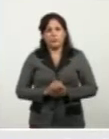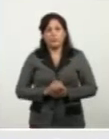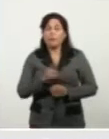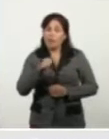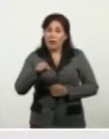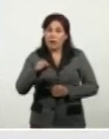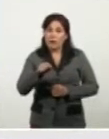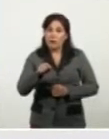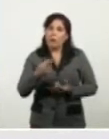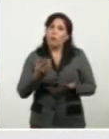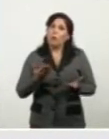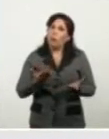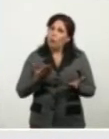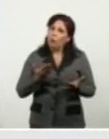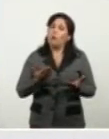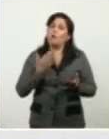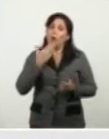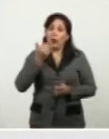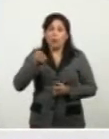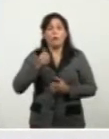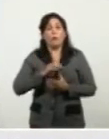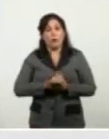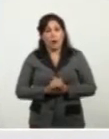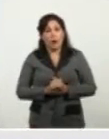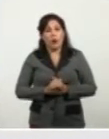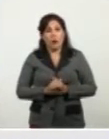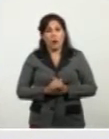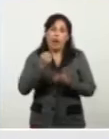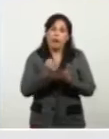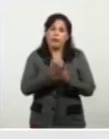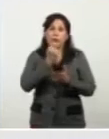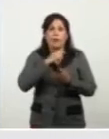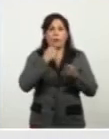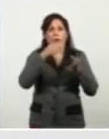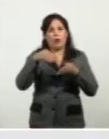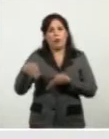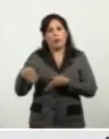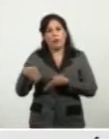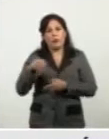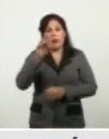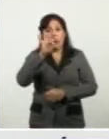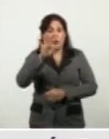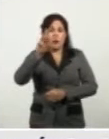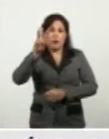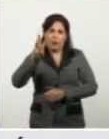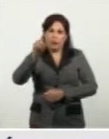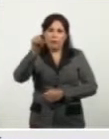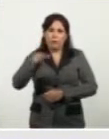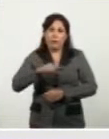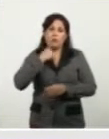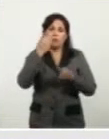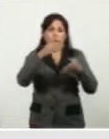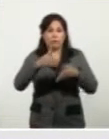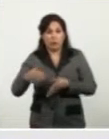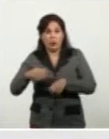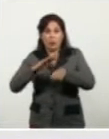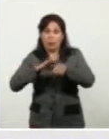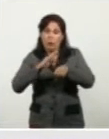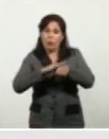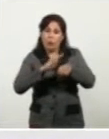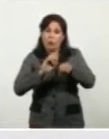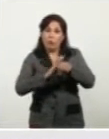that we can solve and that we can control the pandemic. Of the 2,083